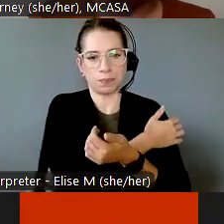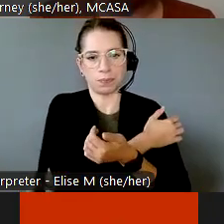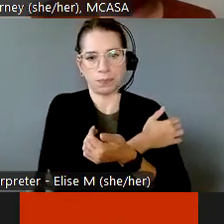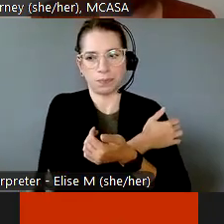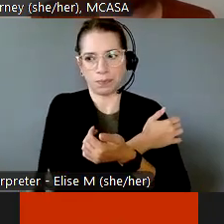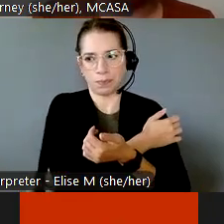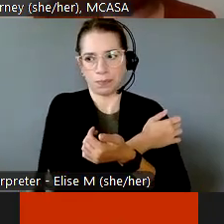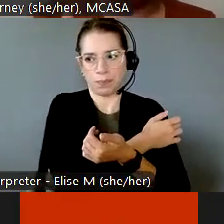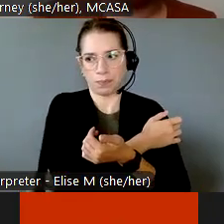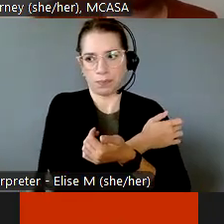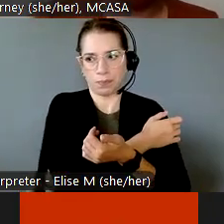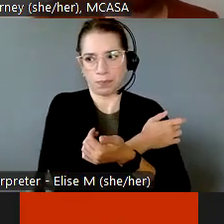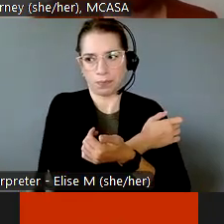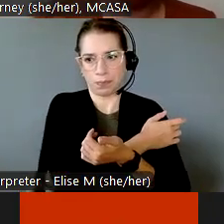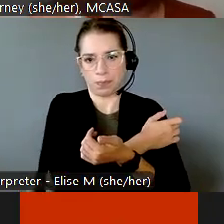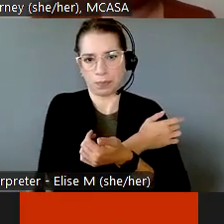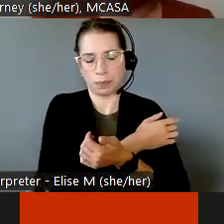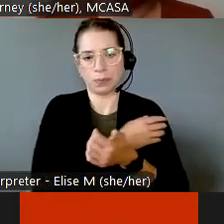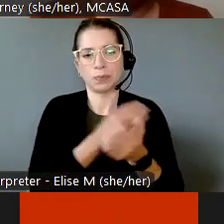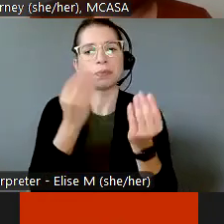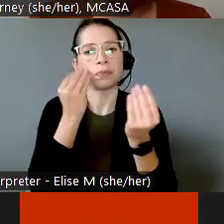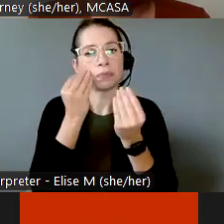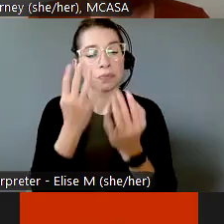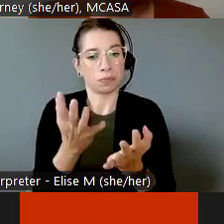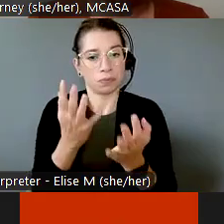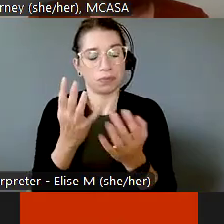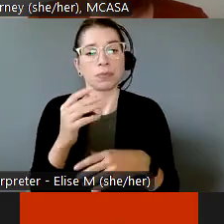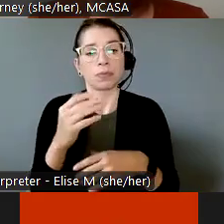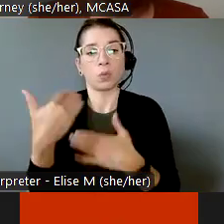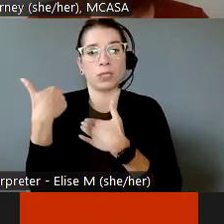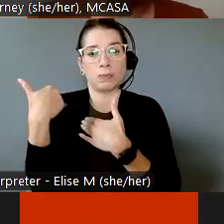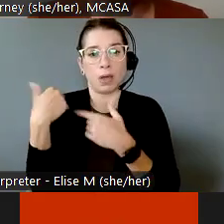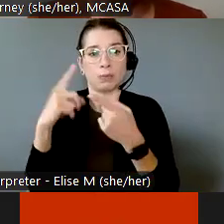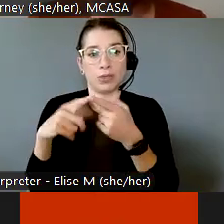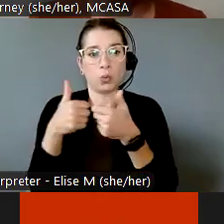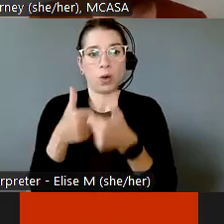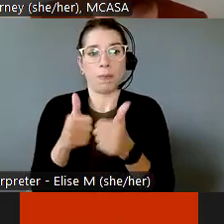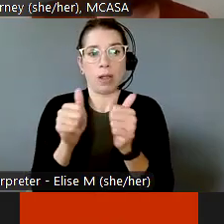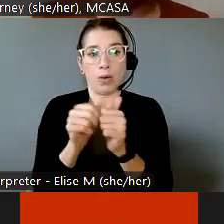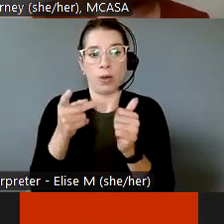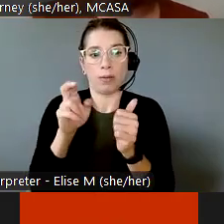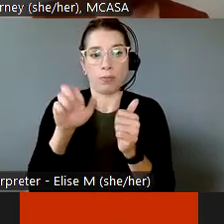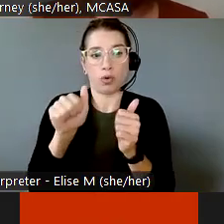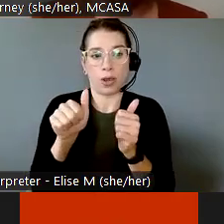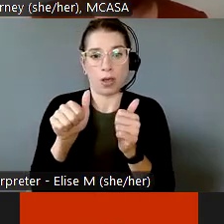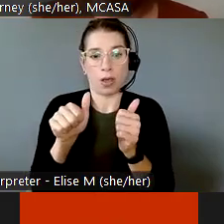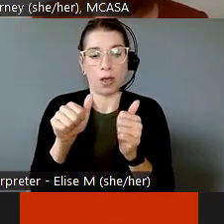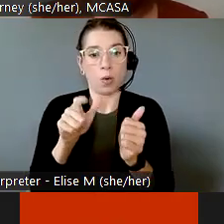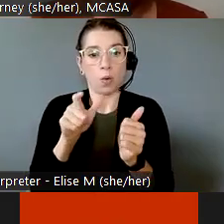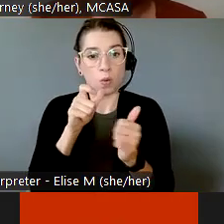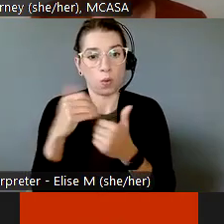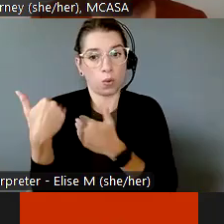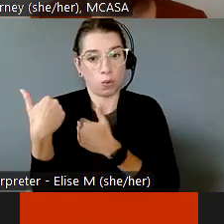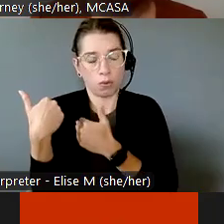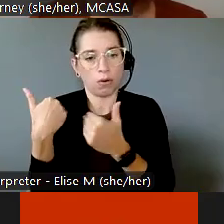I want to note that the responsibility to comply with PREA falls on an individual